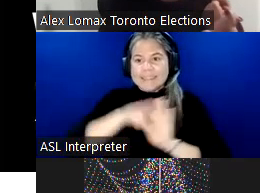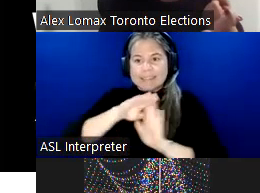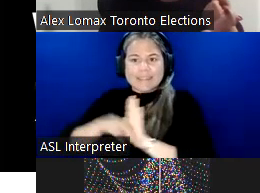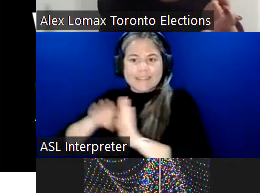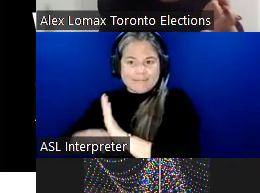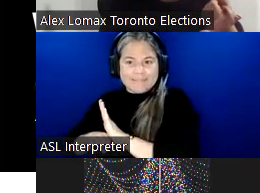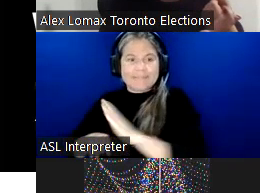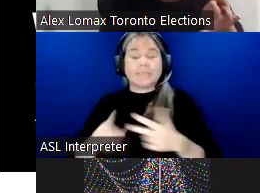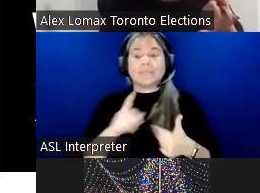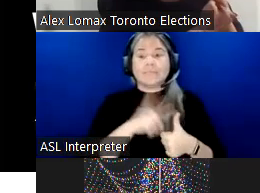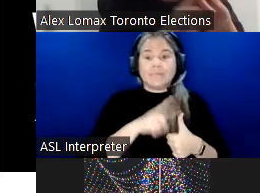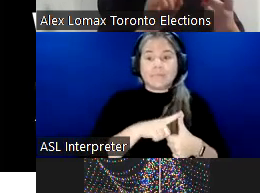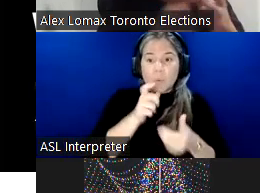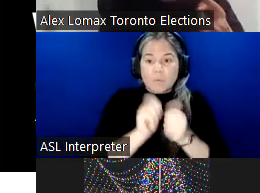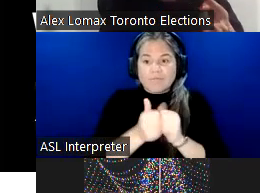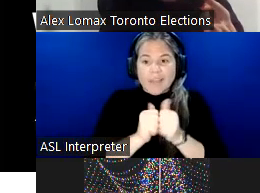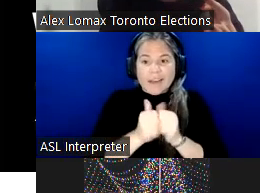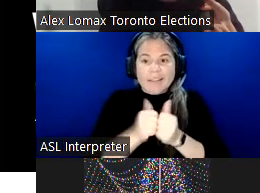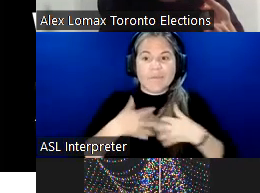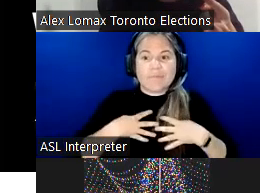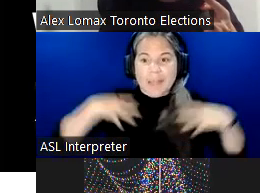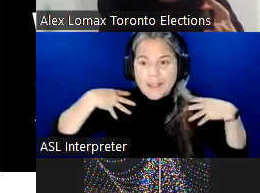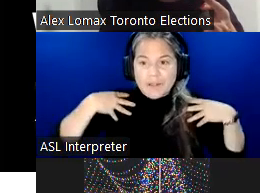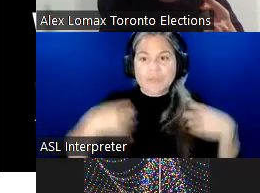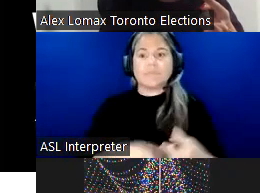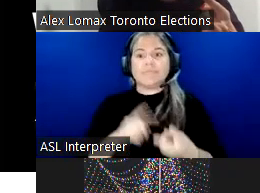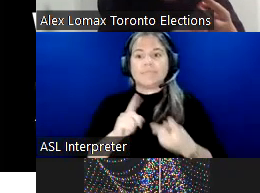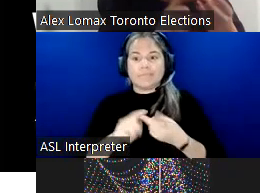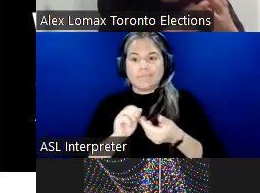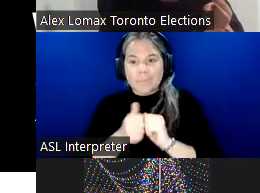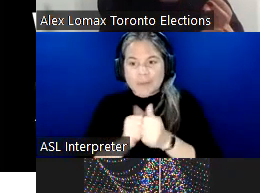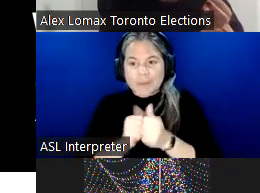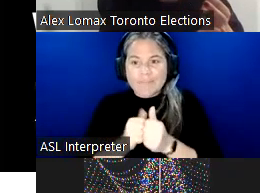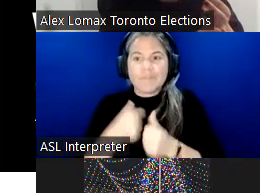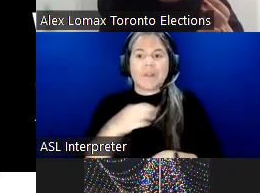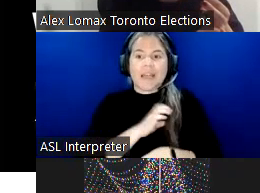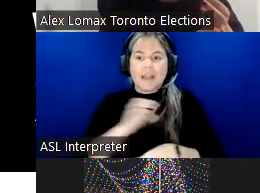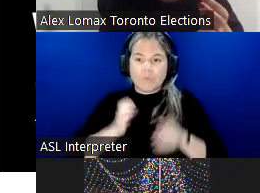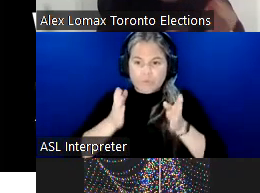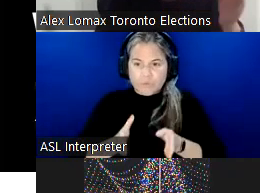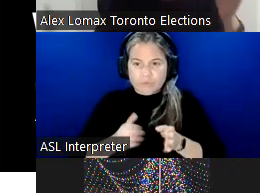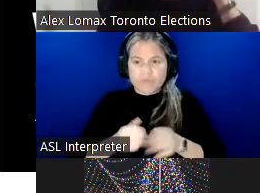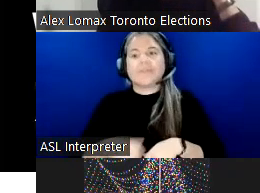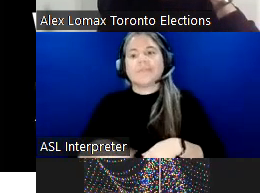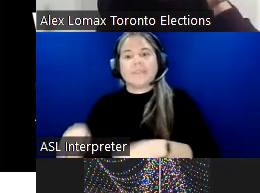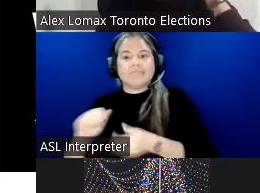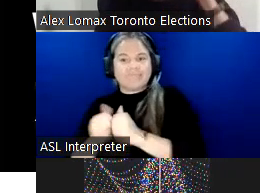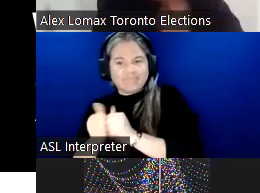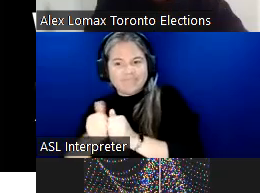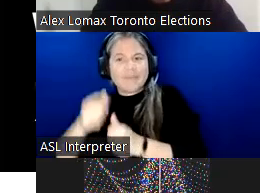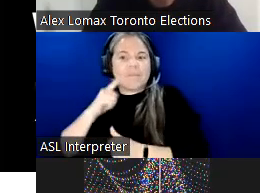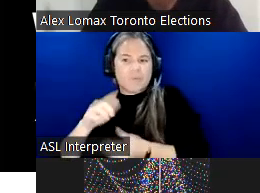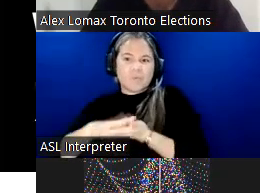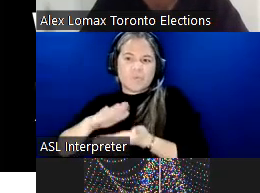list for the people who are running for mayor, the list of people running for councillor, and list of school board trustees.